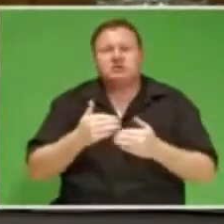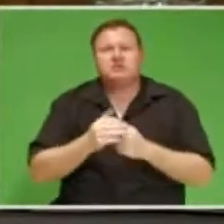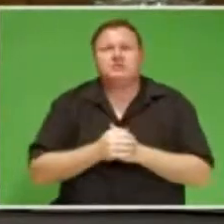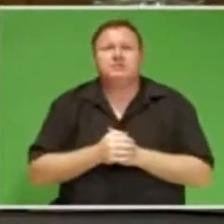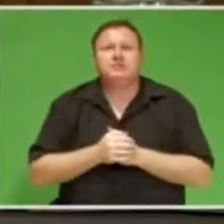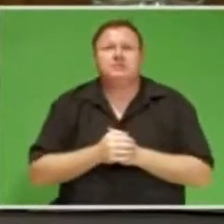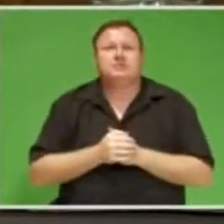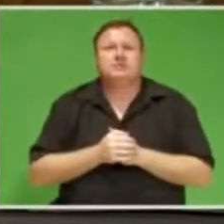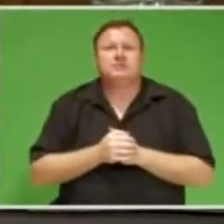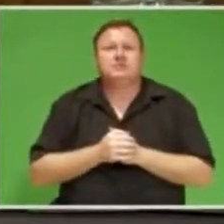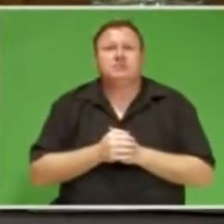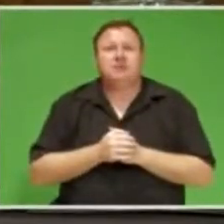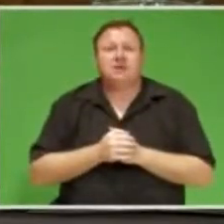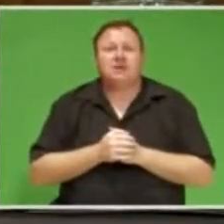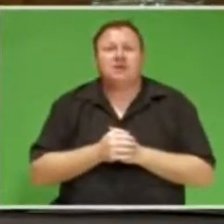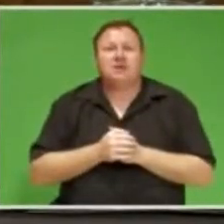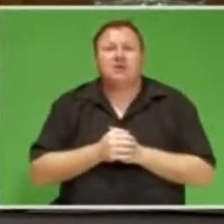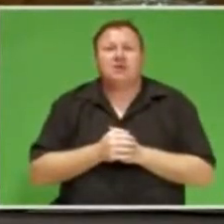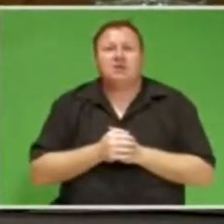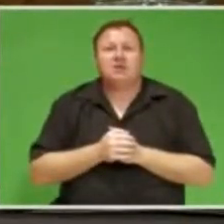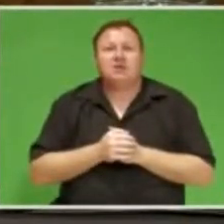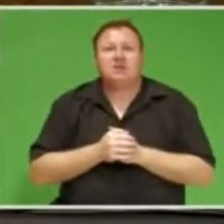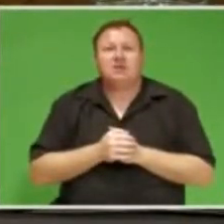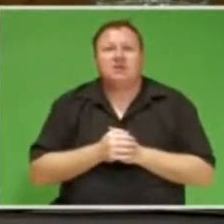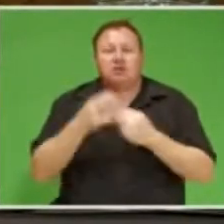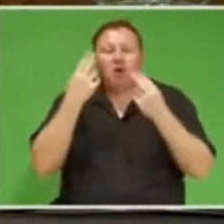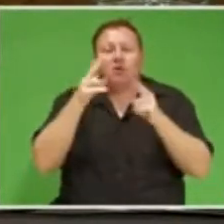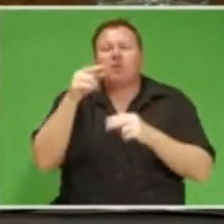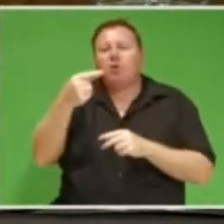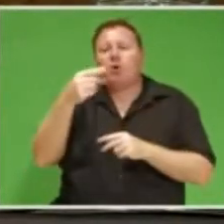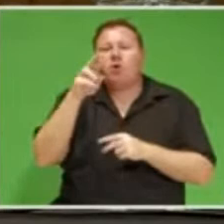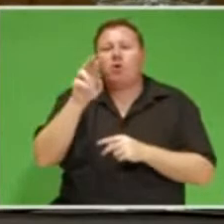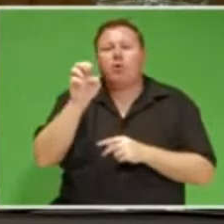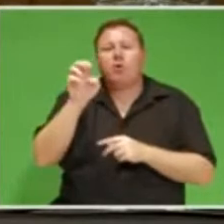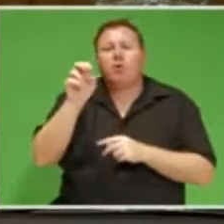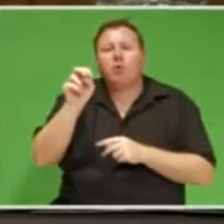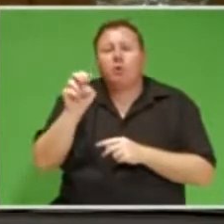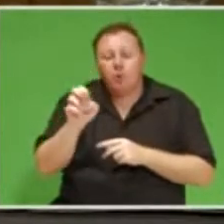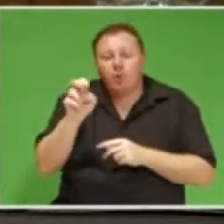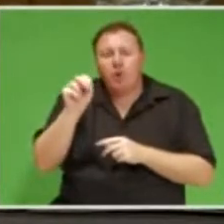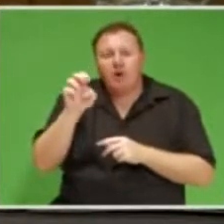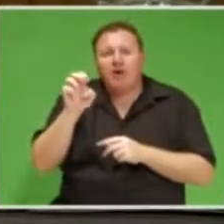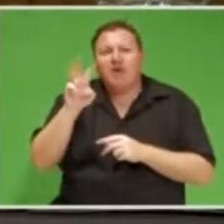members. Honorable Funebald.